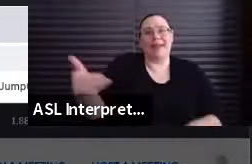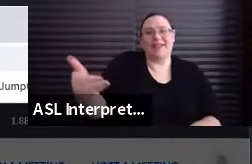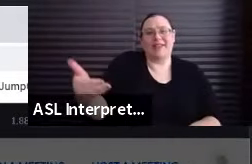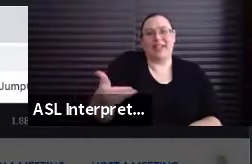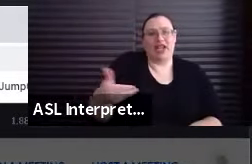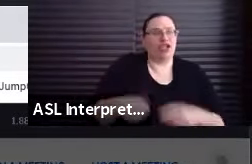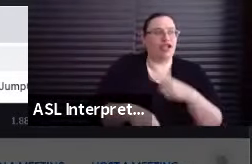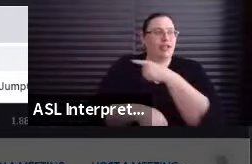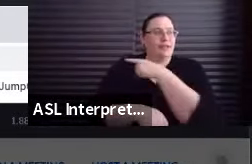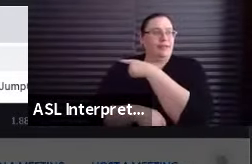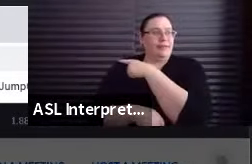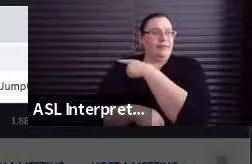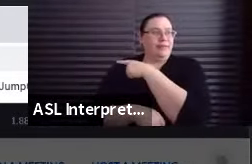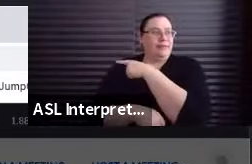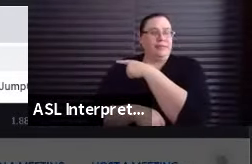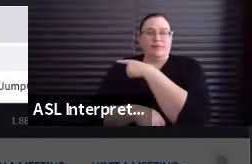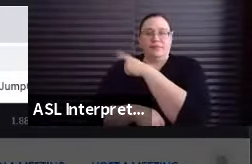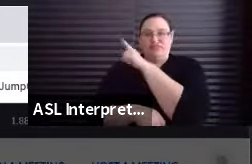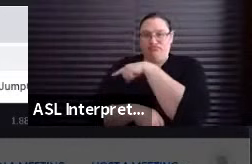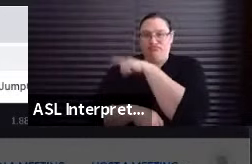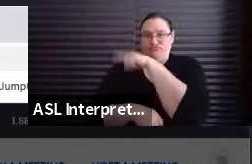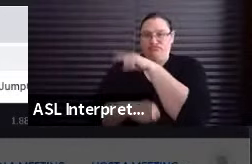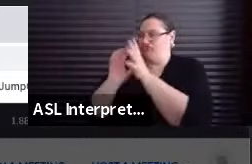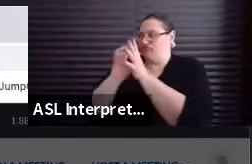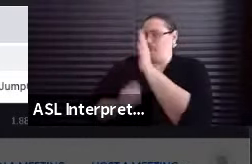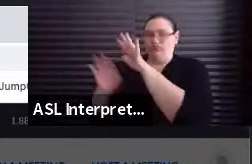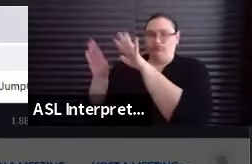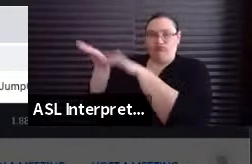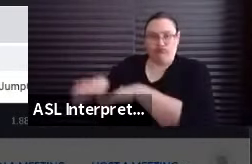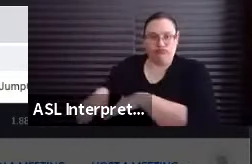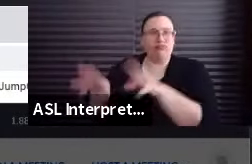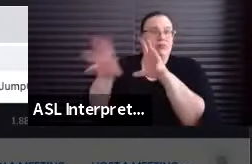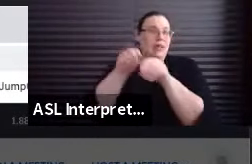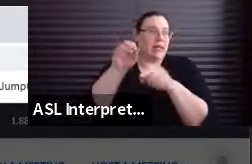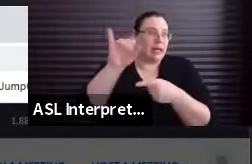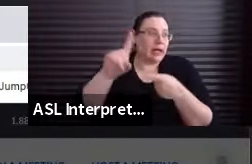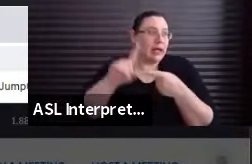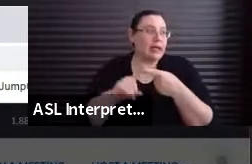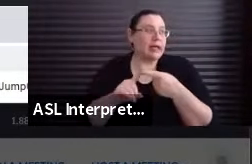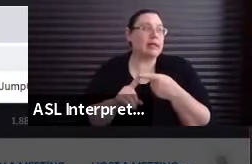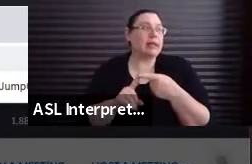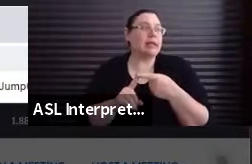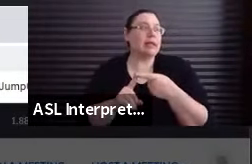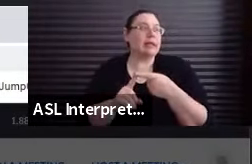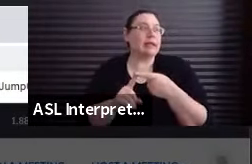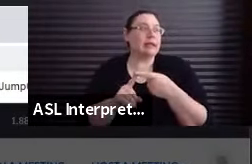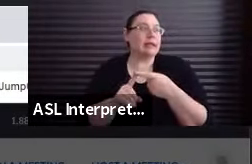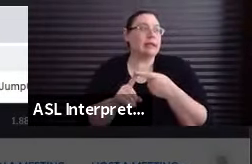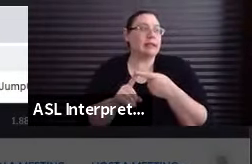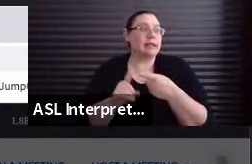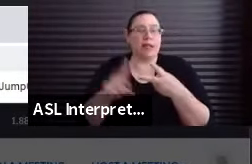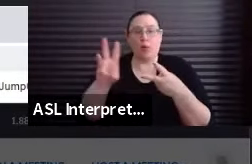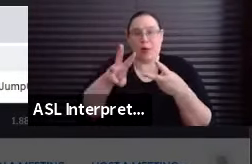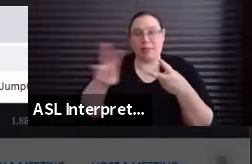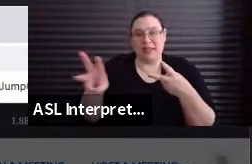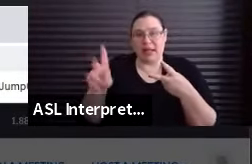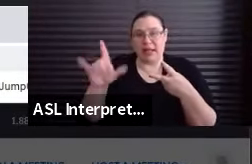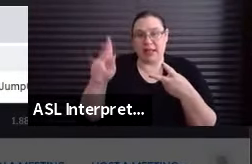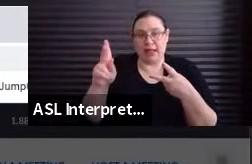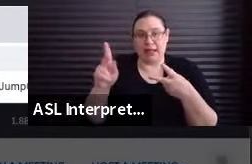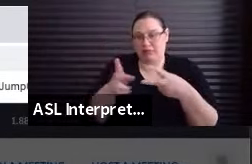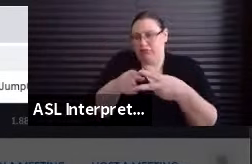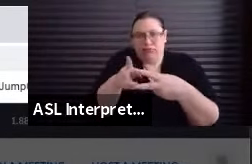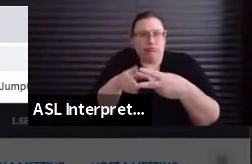that, and you see there is the meeting ID and the website link. And